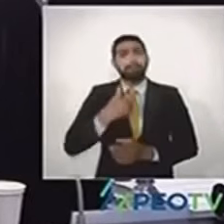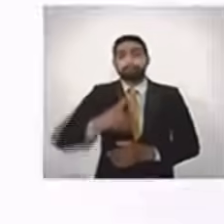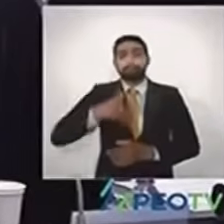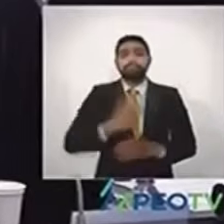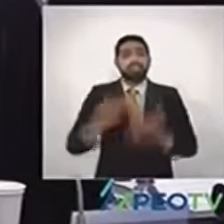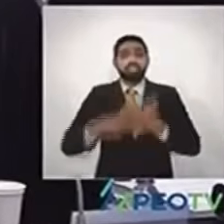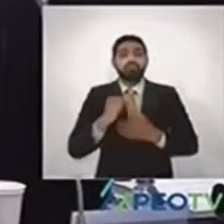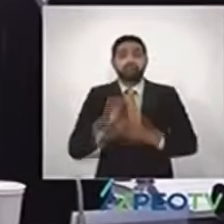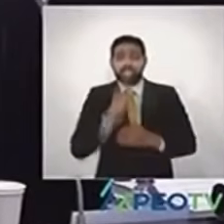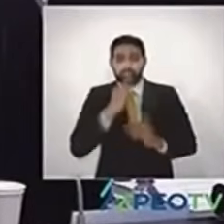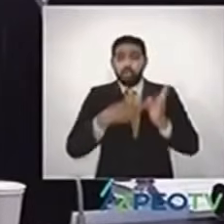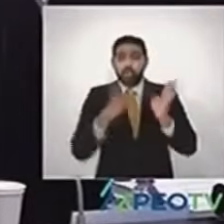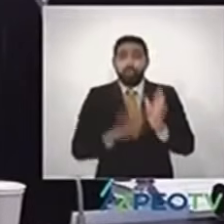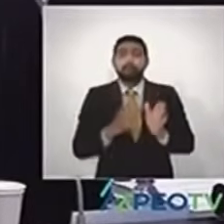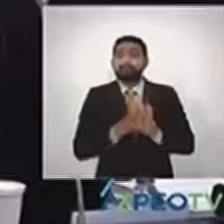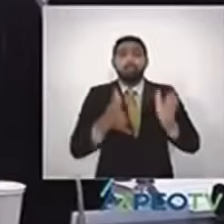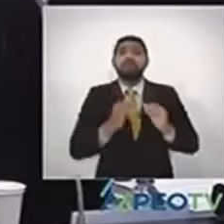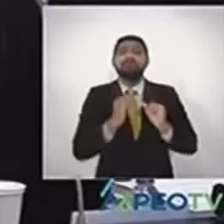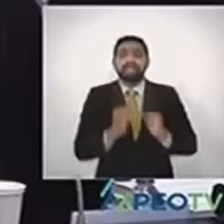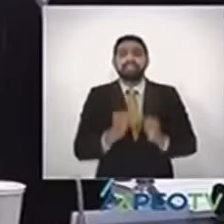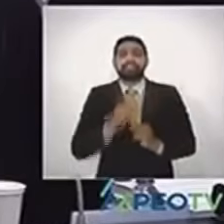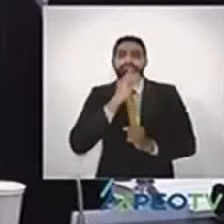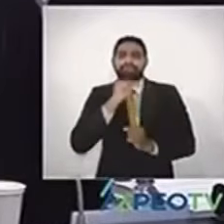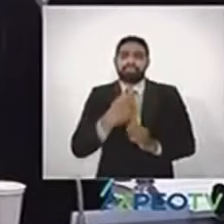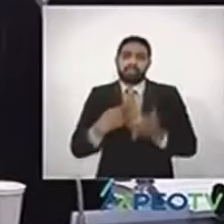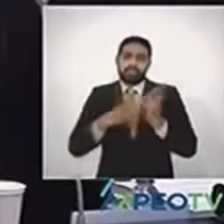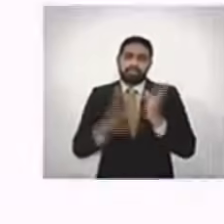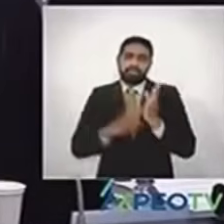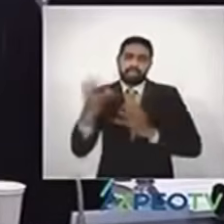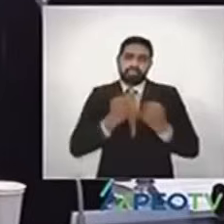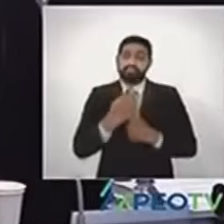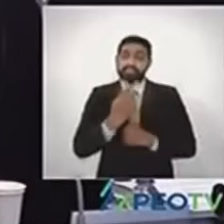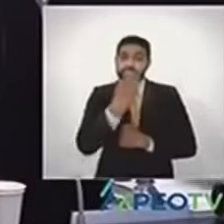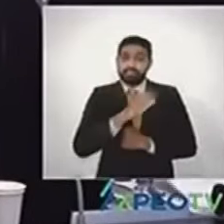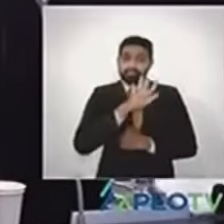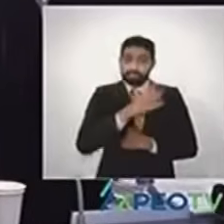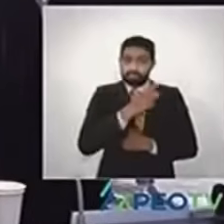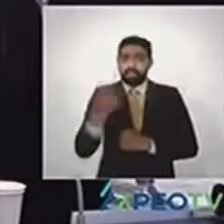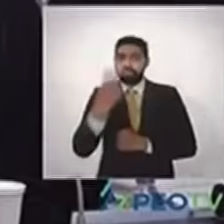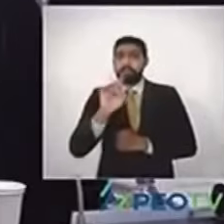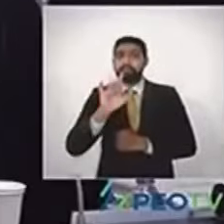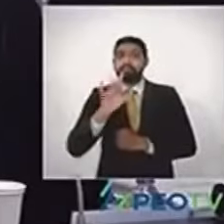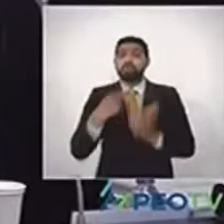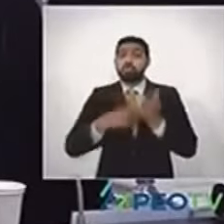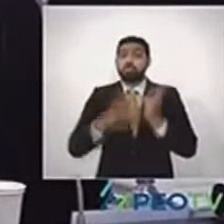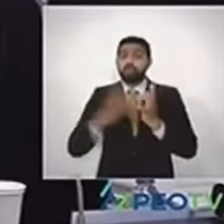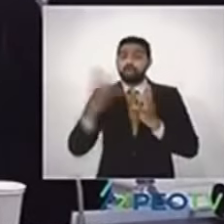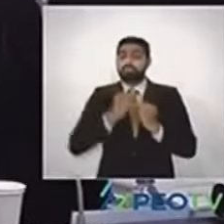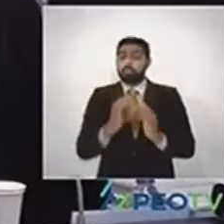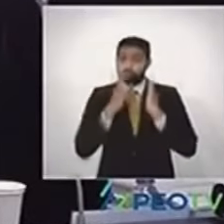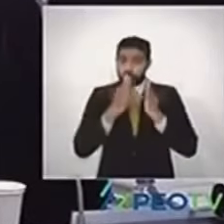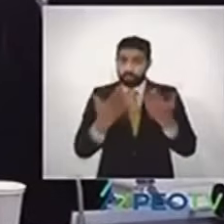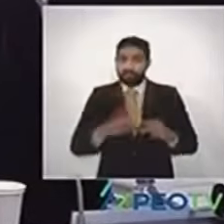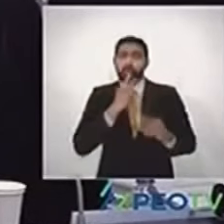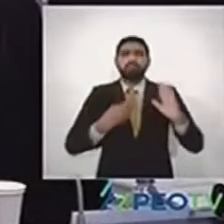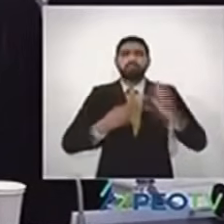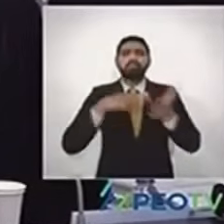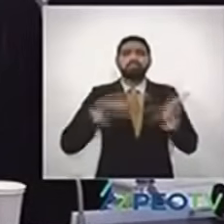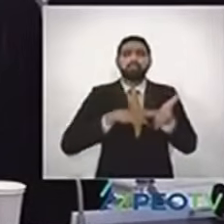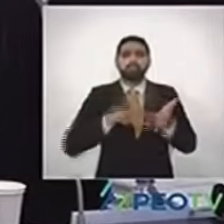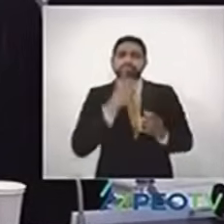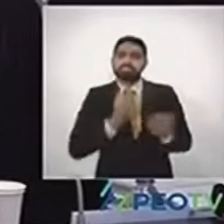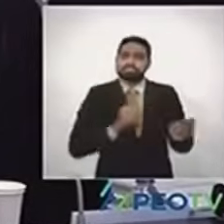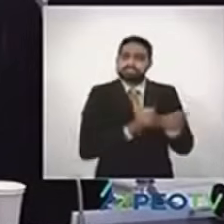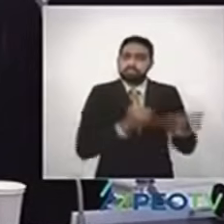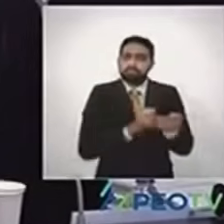are the commercial loans obtained between 2005 and 2015, which were then invested in projects which failed to generate profits. The